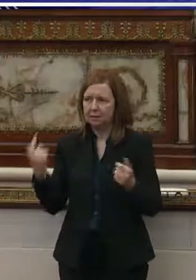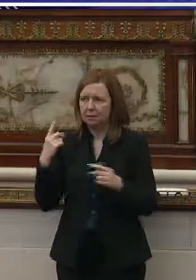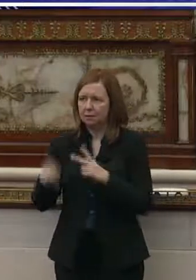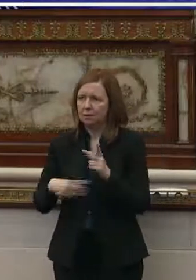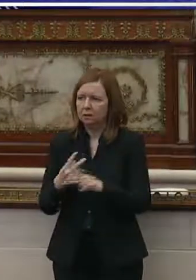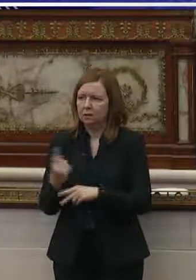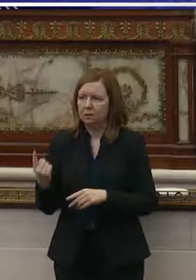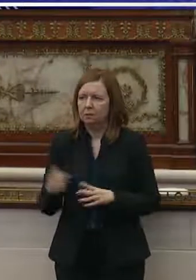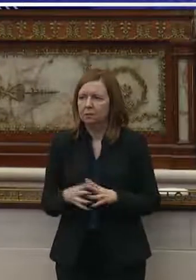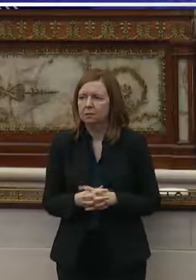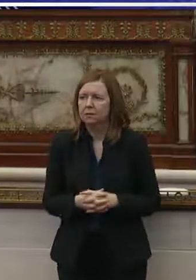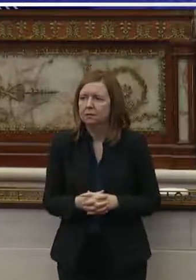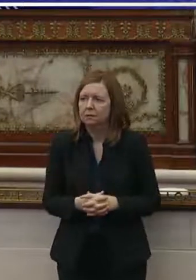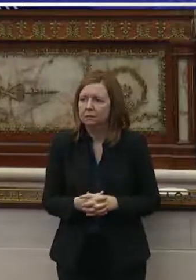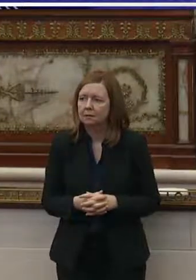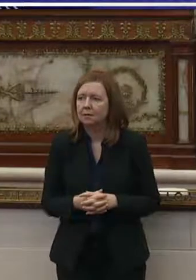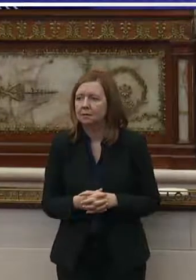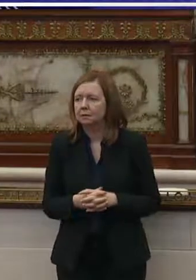1 location?